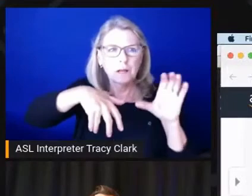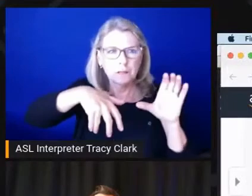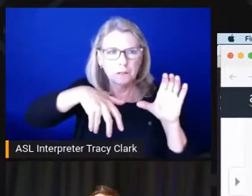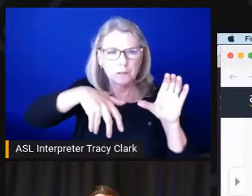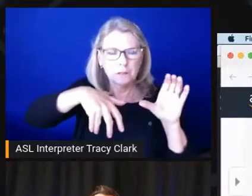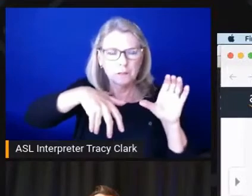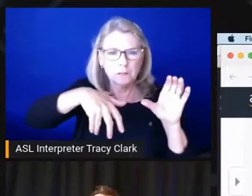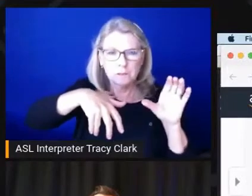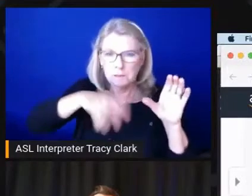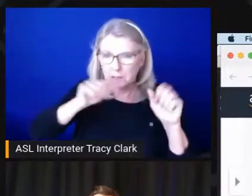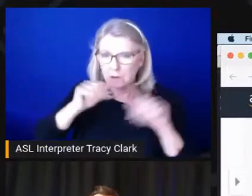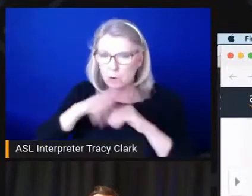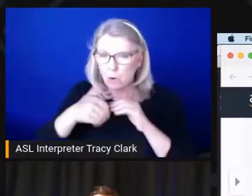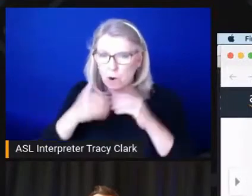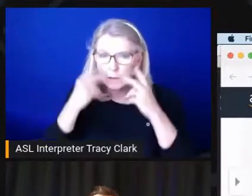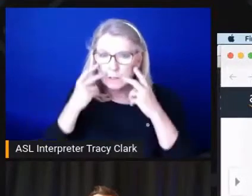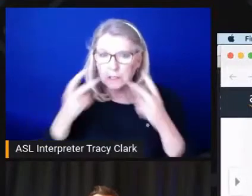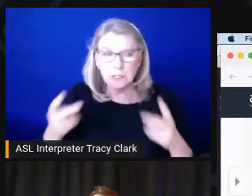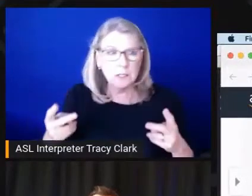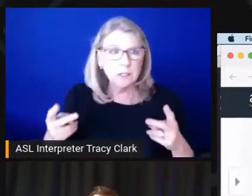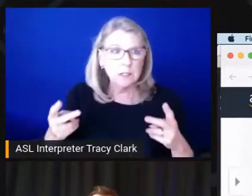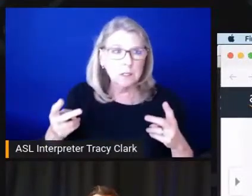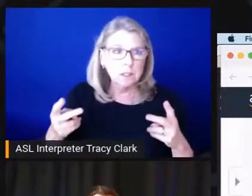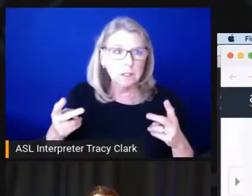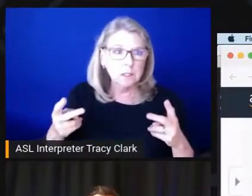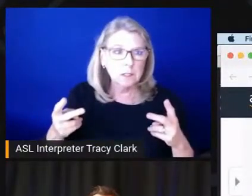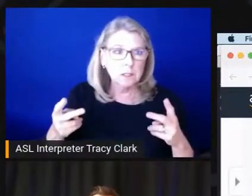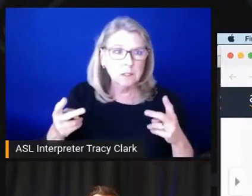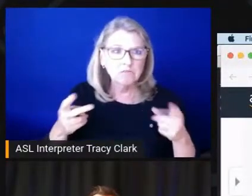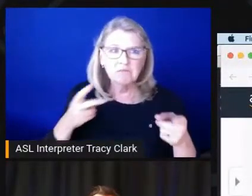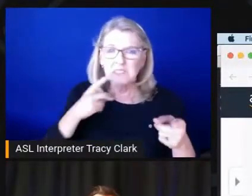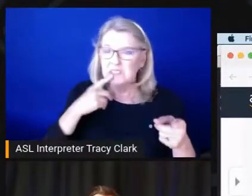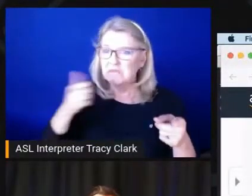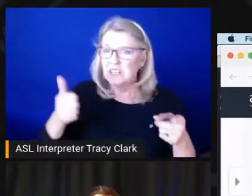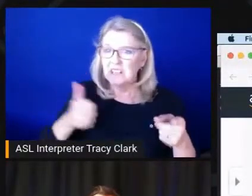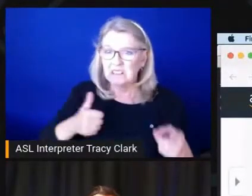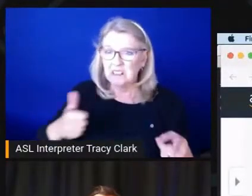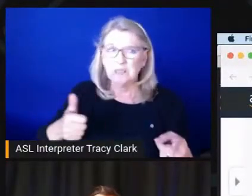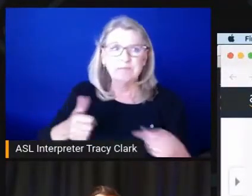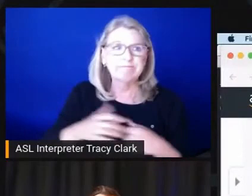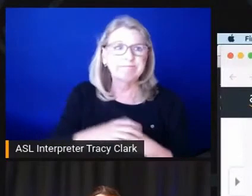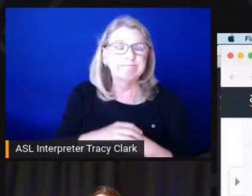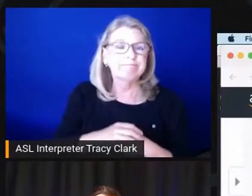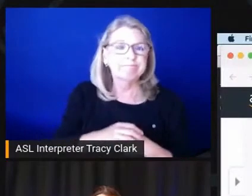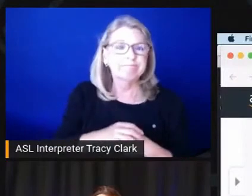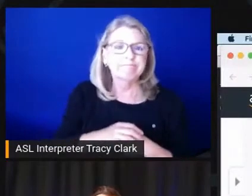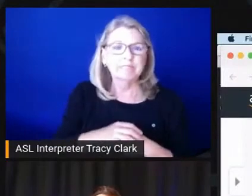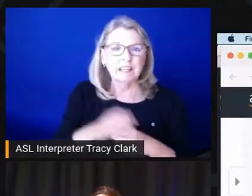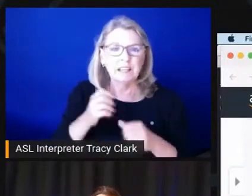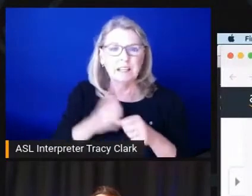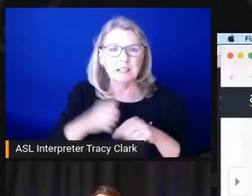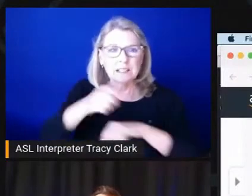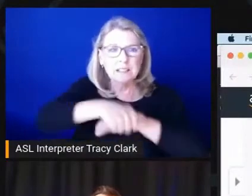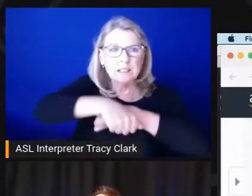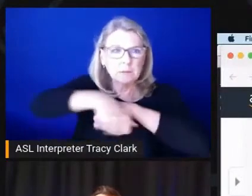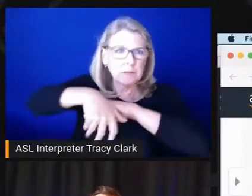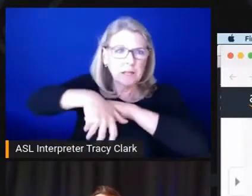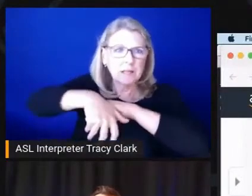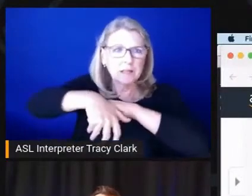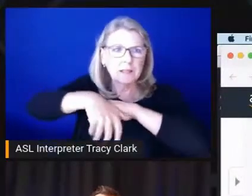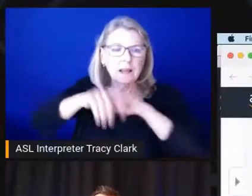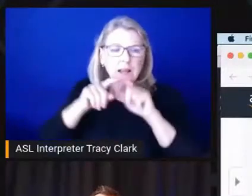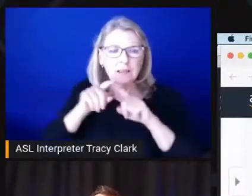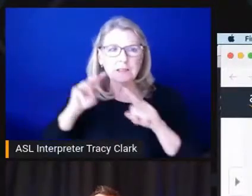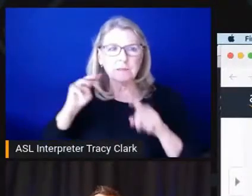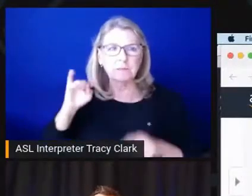visible for everybody? I can see it okay. Yep. Okay, and each of the subnet, as Mike previously mentioned, you can